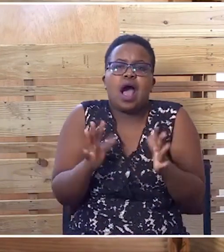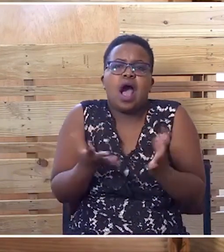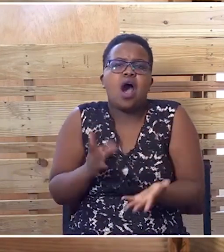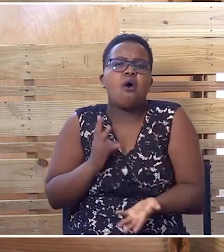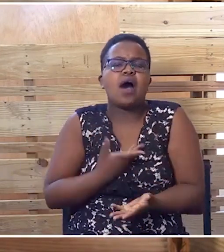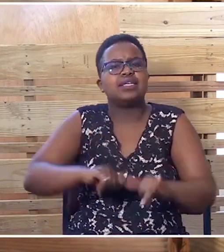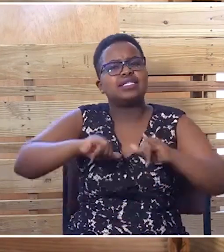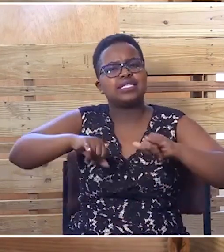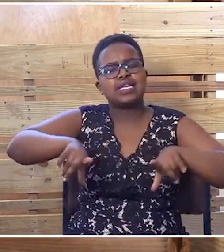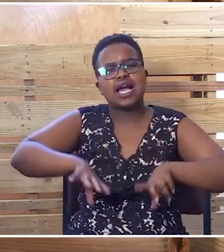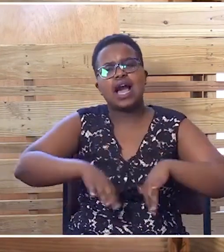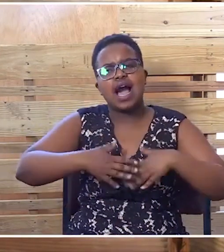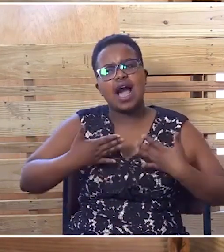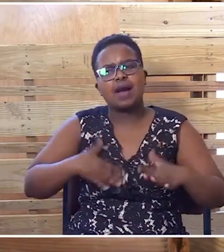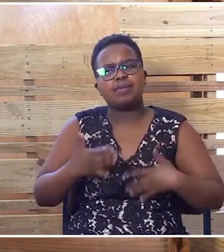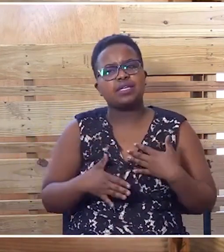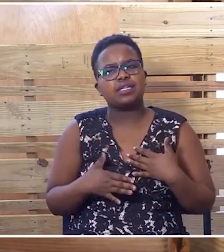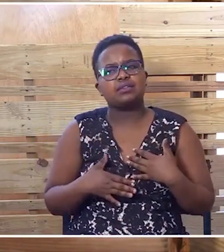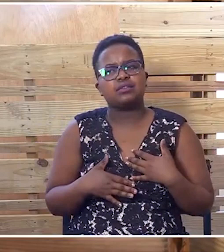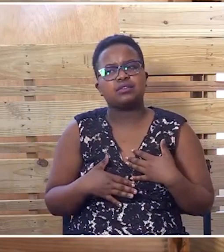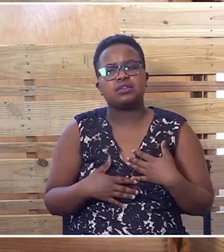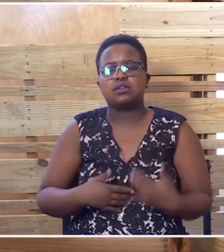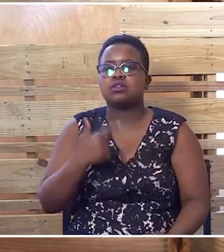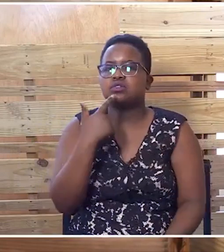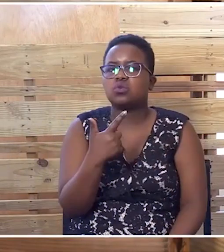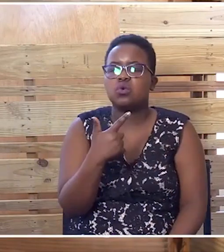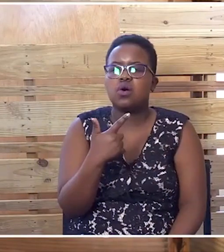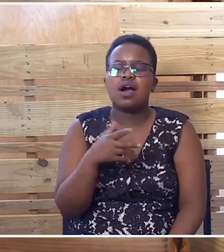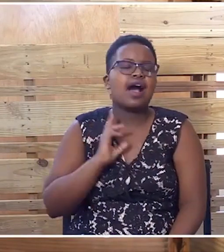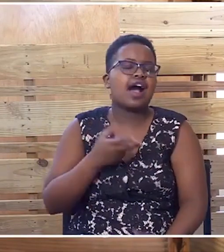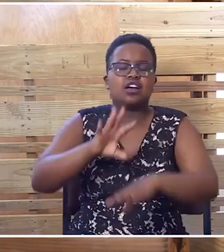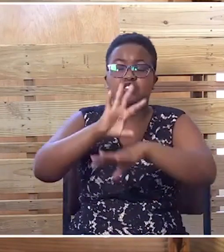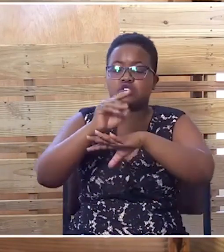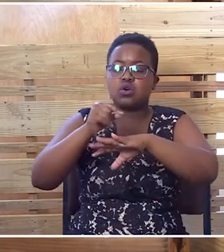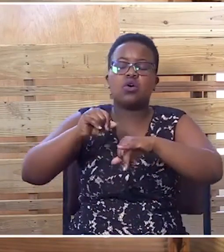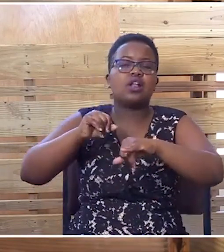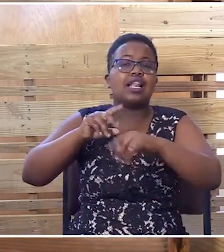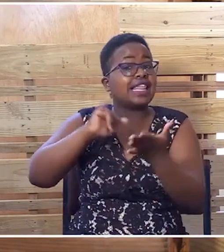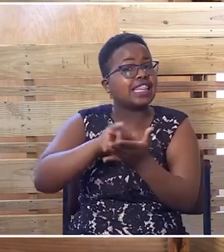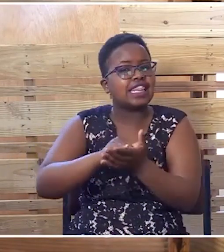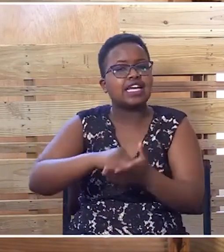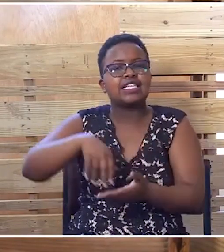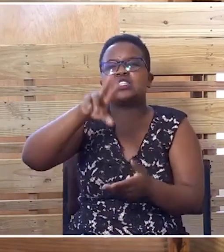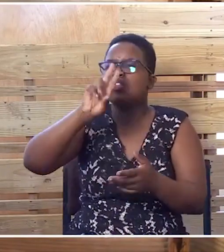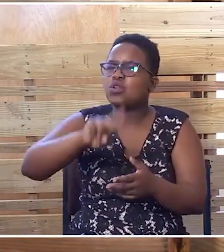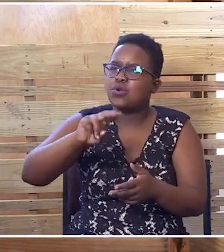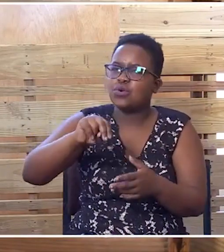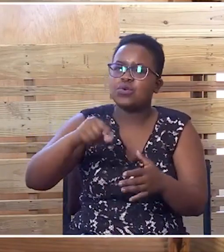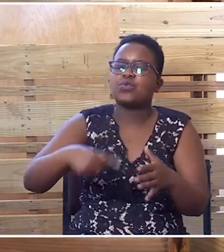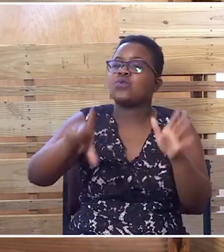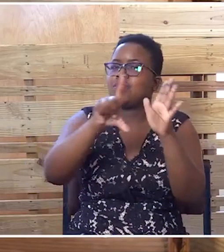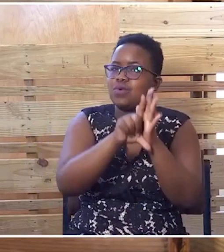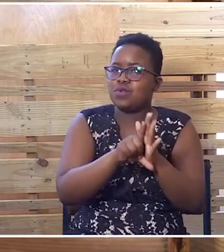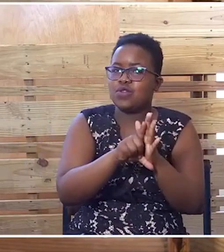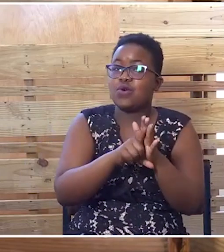that we do not. That is a commandment that God called us. And so we who are called by God, we should not. Commandment 7,